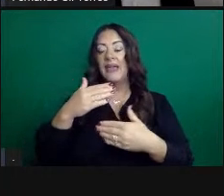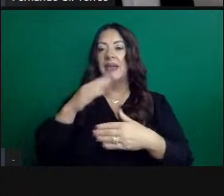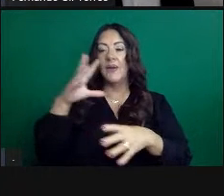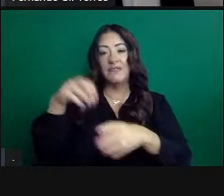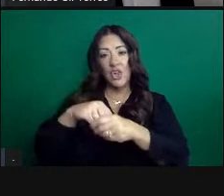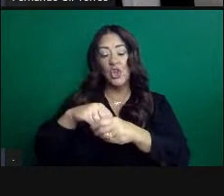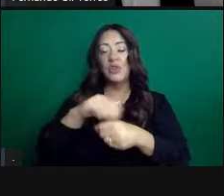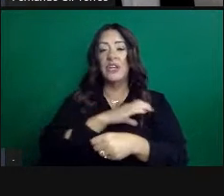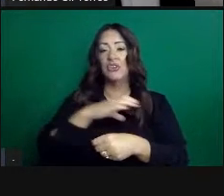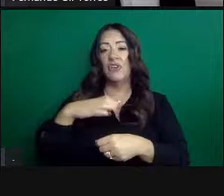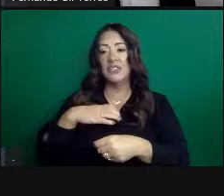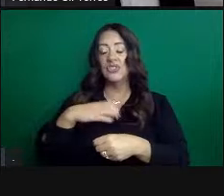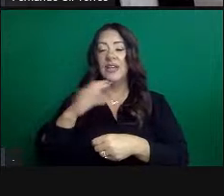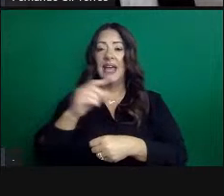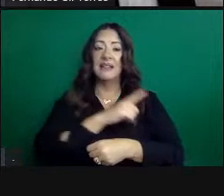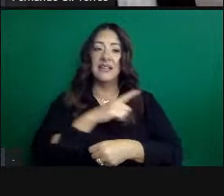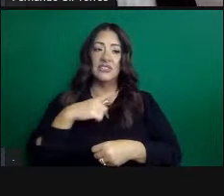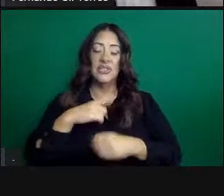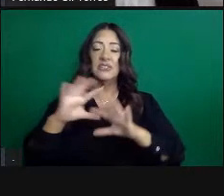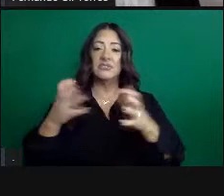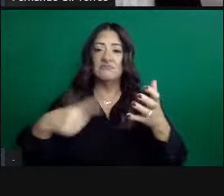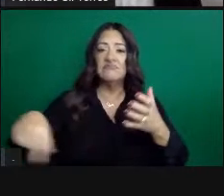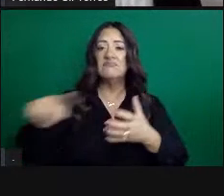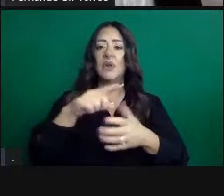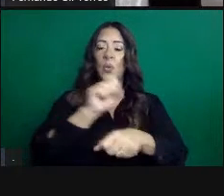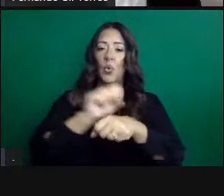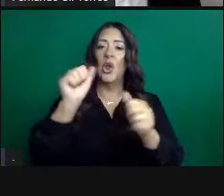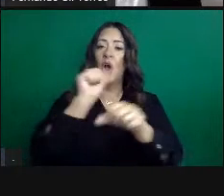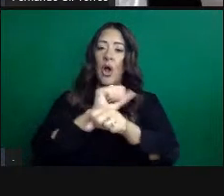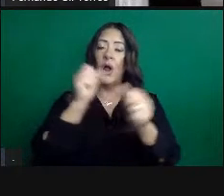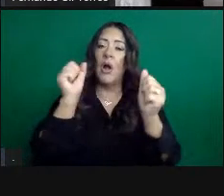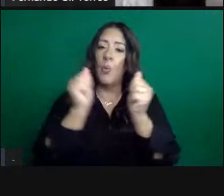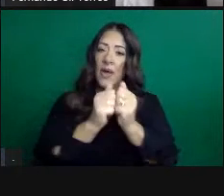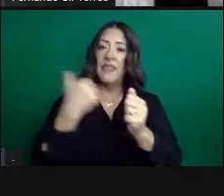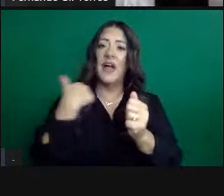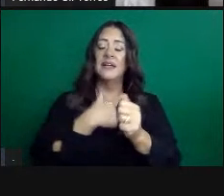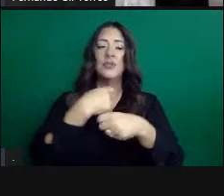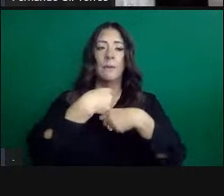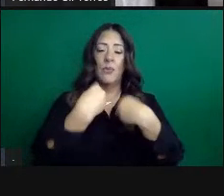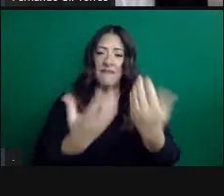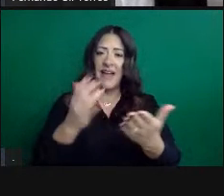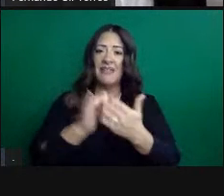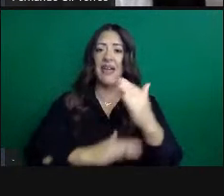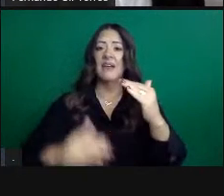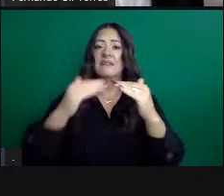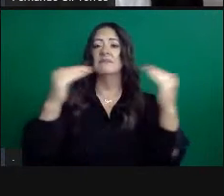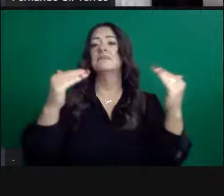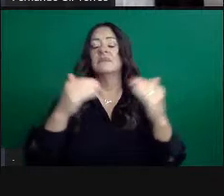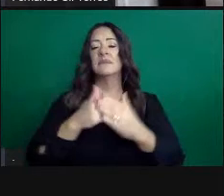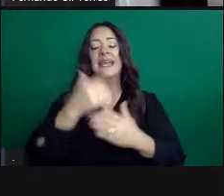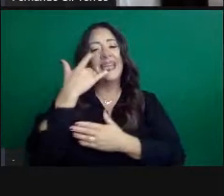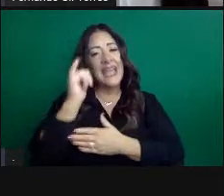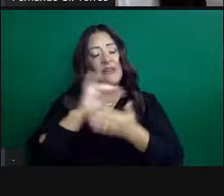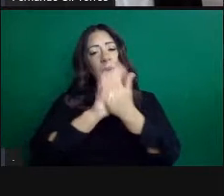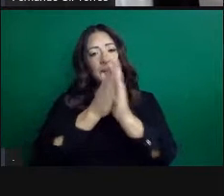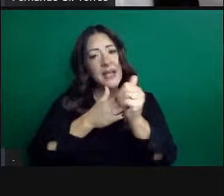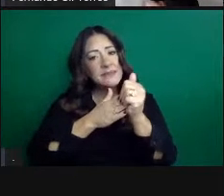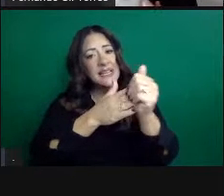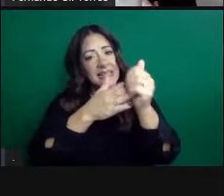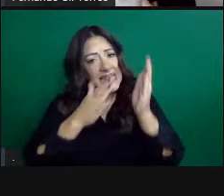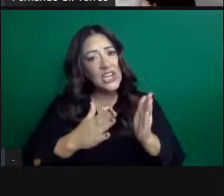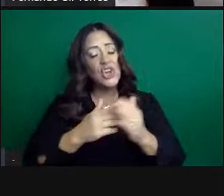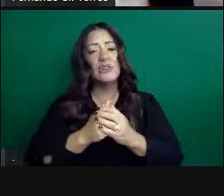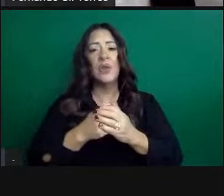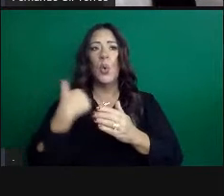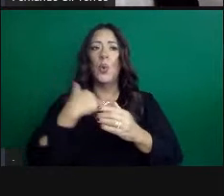And California, as it has for many, many decades, can once again be a leader, an innovator,